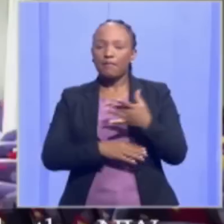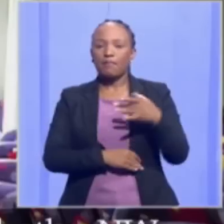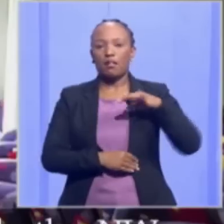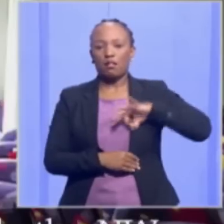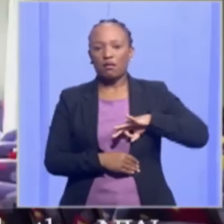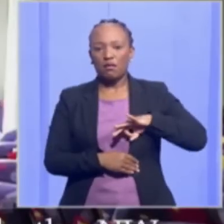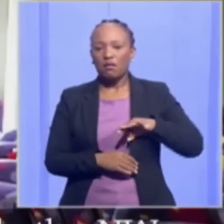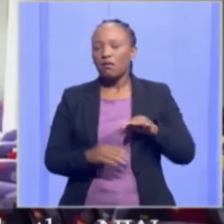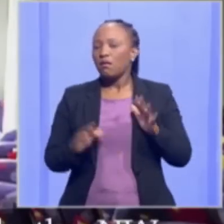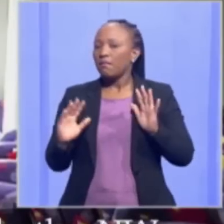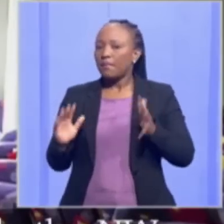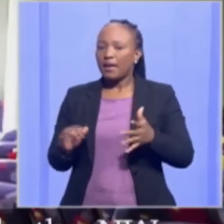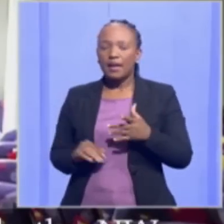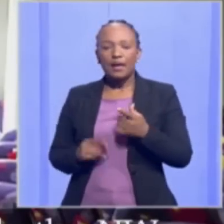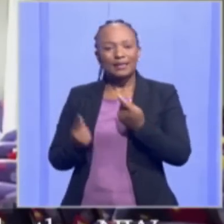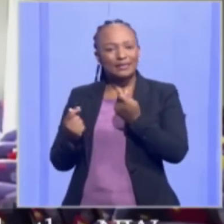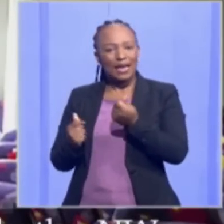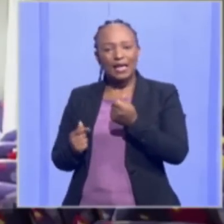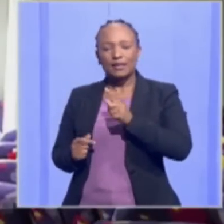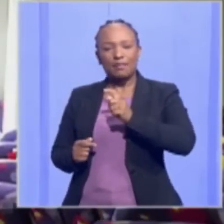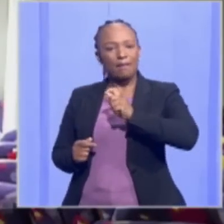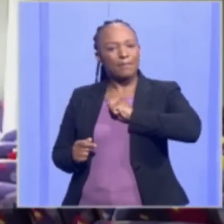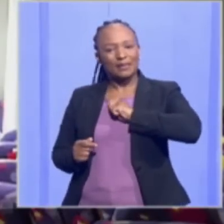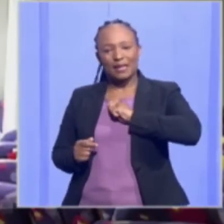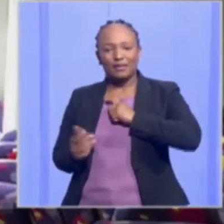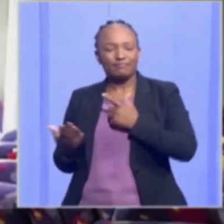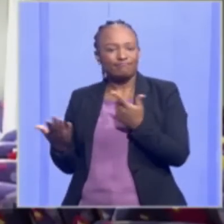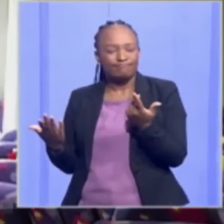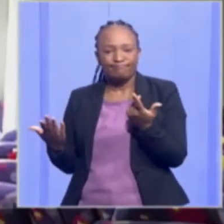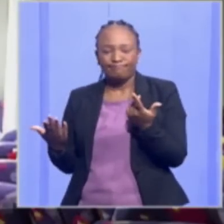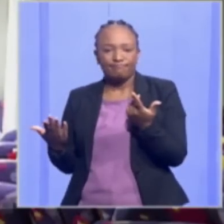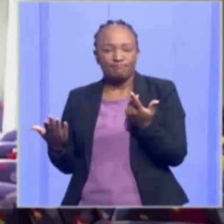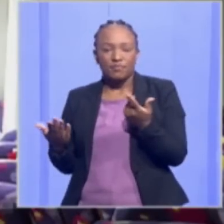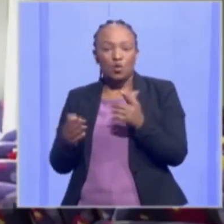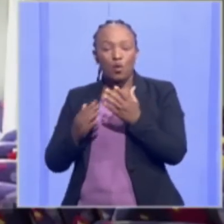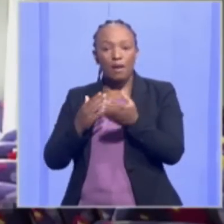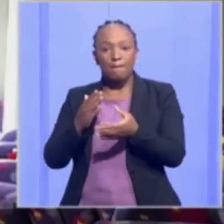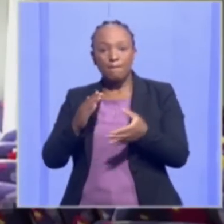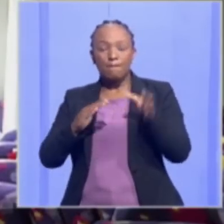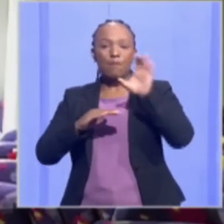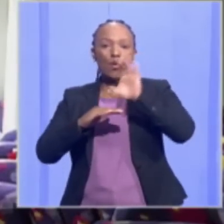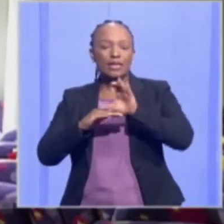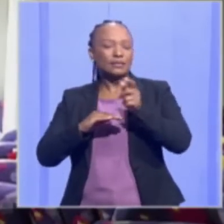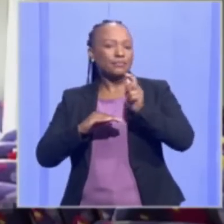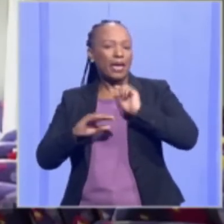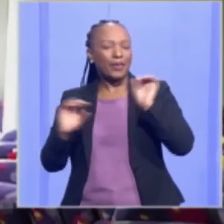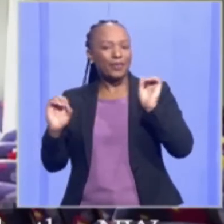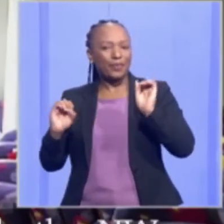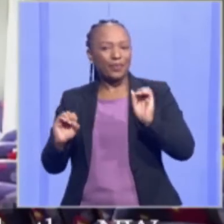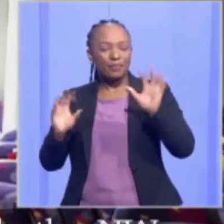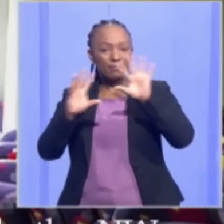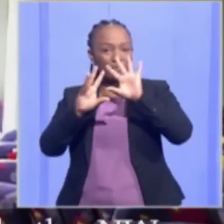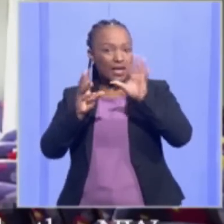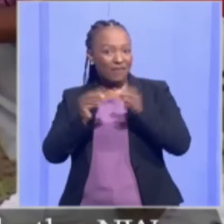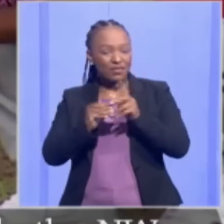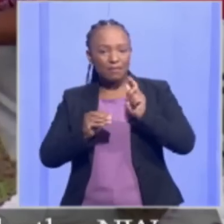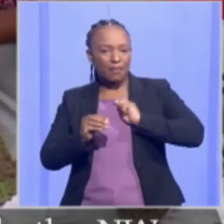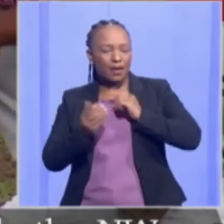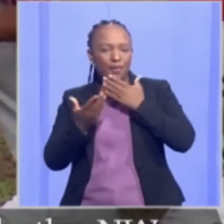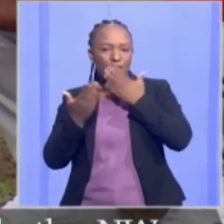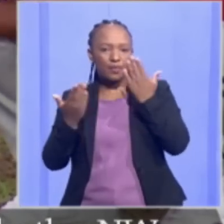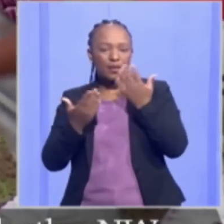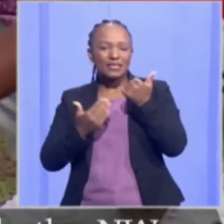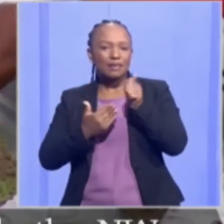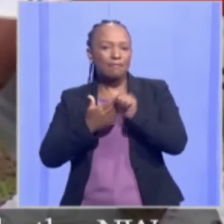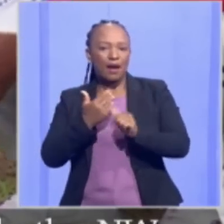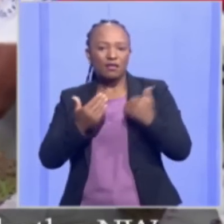gore ba re patele tšhelete tsa rena outstanding salaries one even the bonuses zanga ba di patela each and everything zanga ba patela 6 months